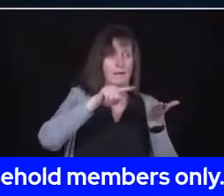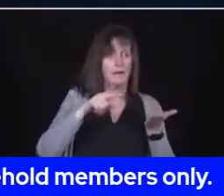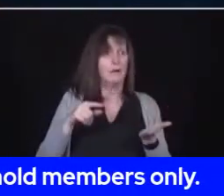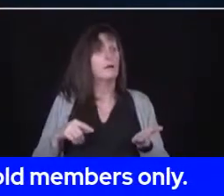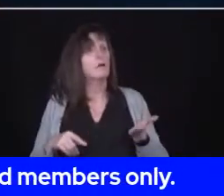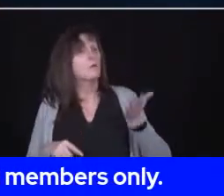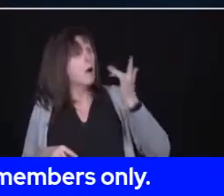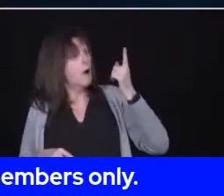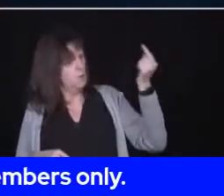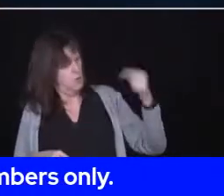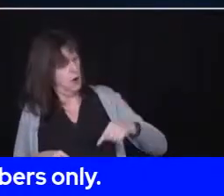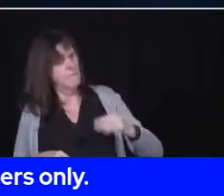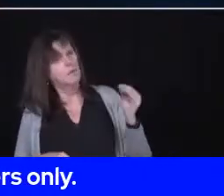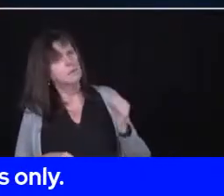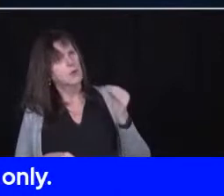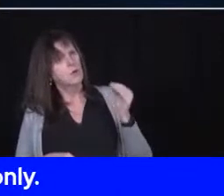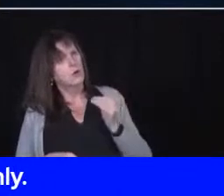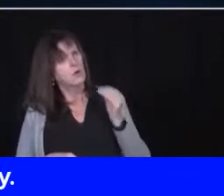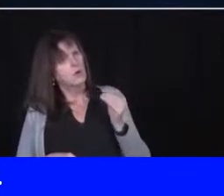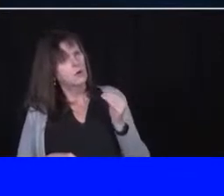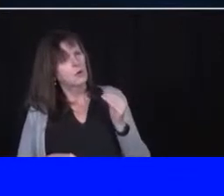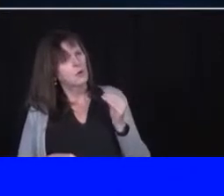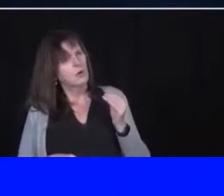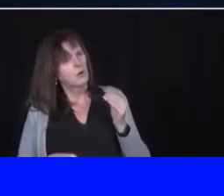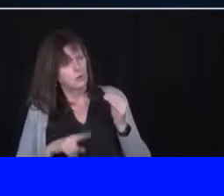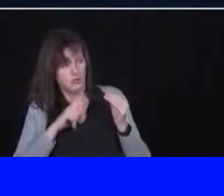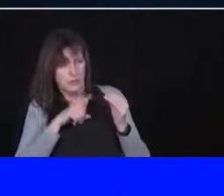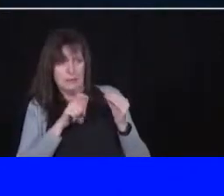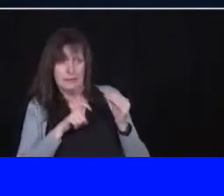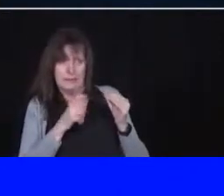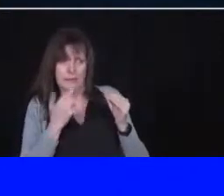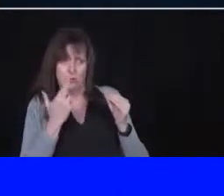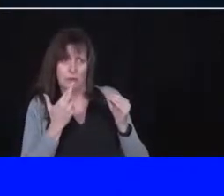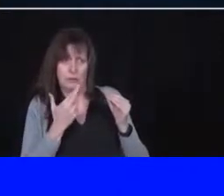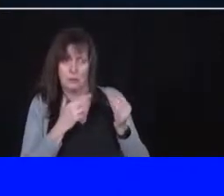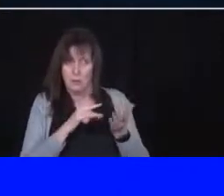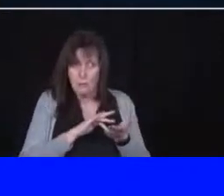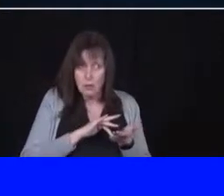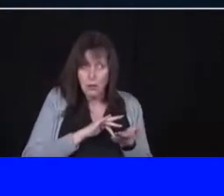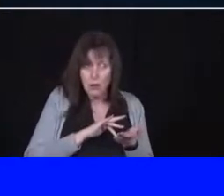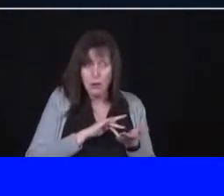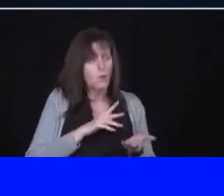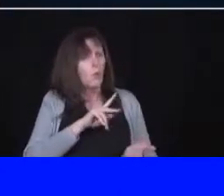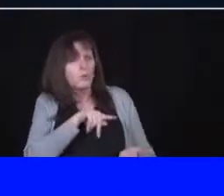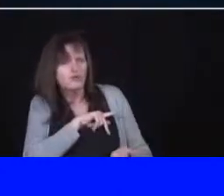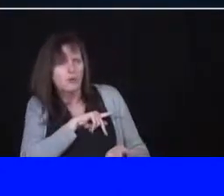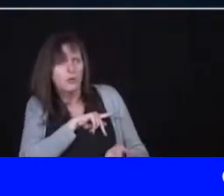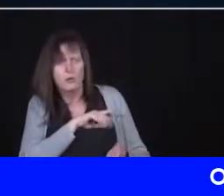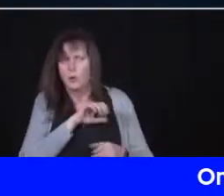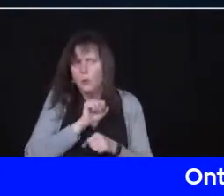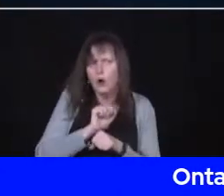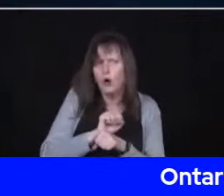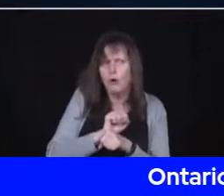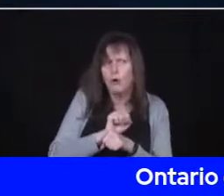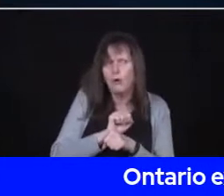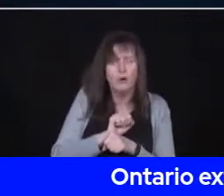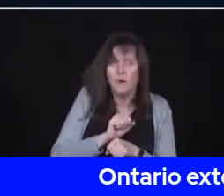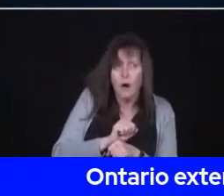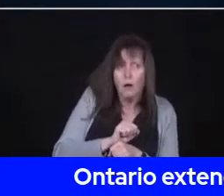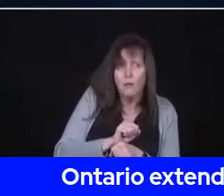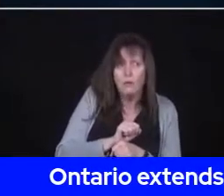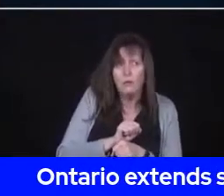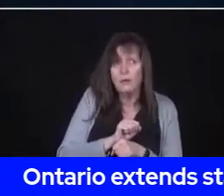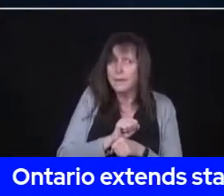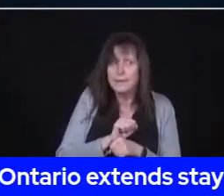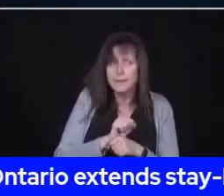time? Is it necessary for medical, personal, and work reasons? And if it's not, respectfully, you need to turn